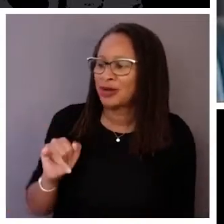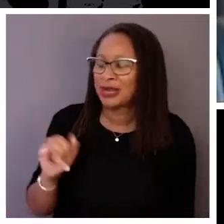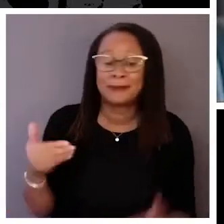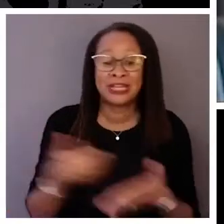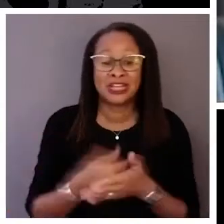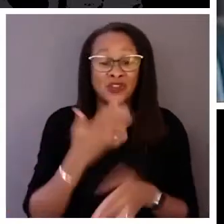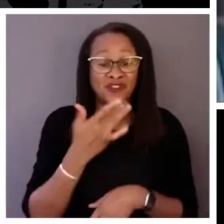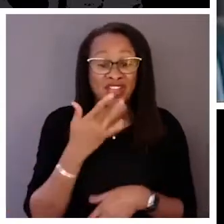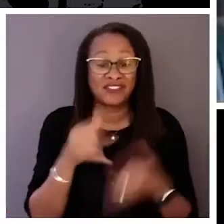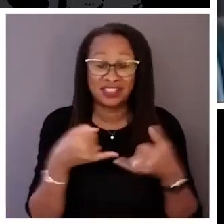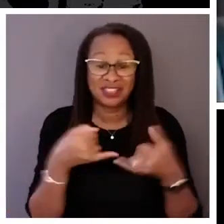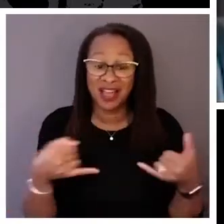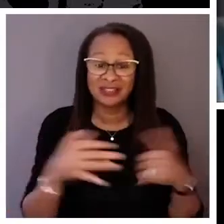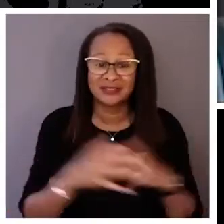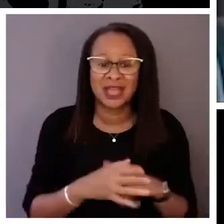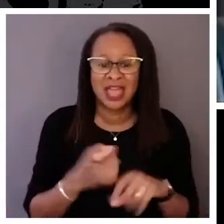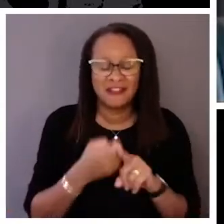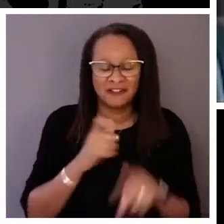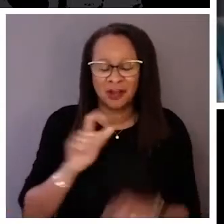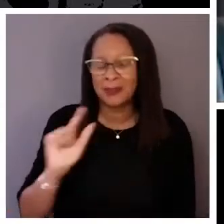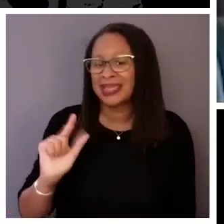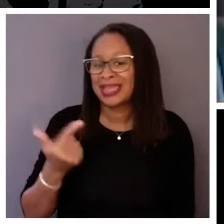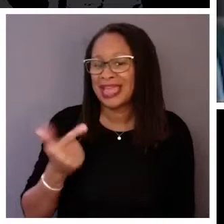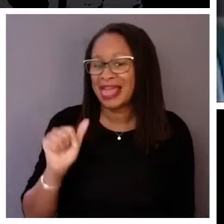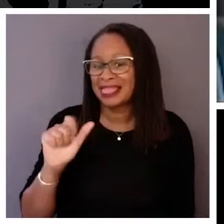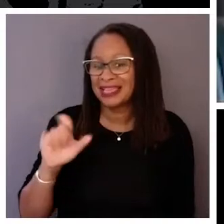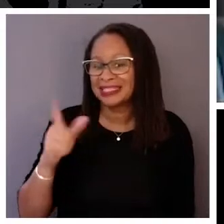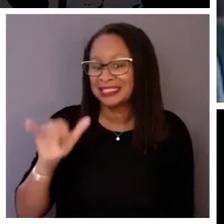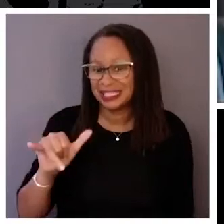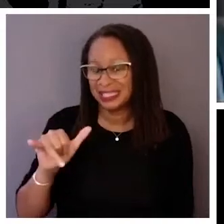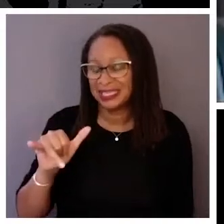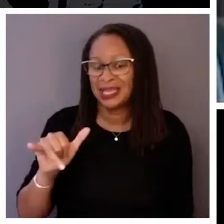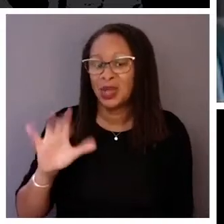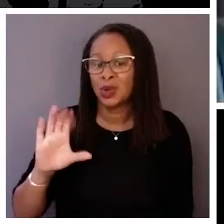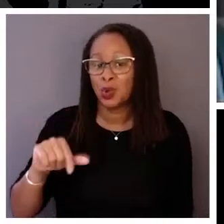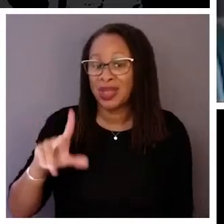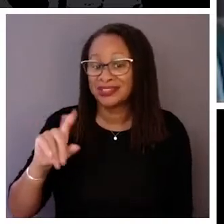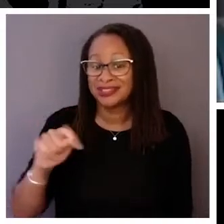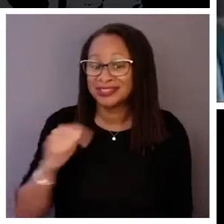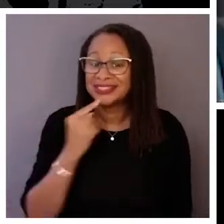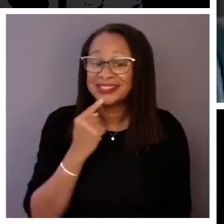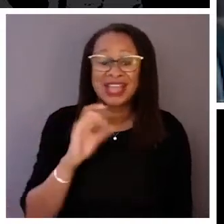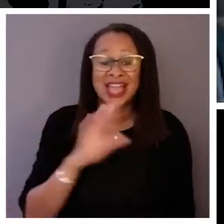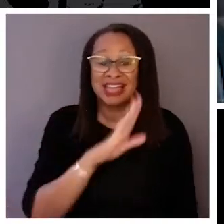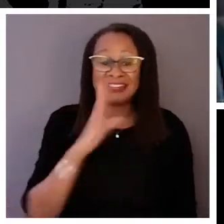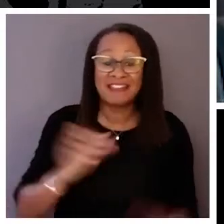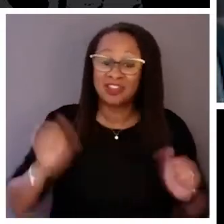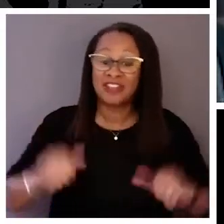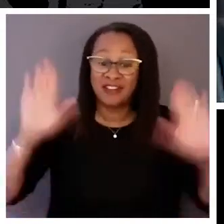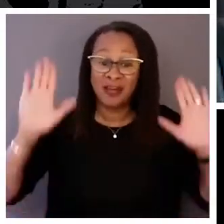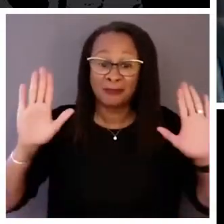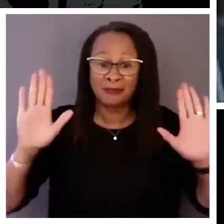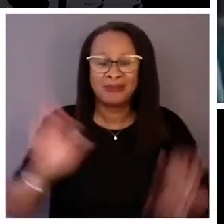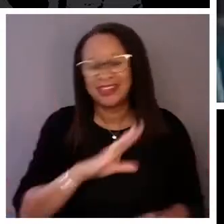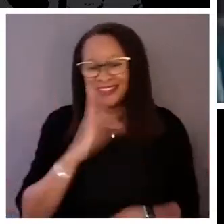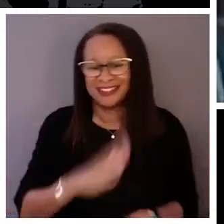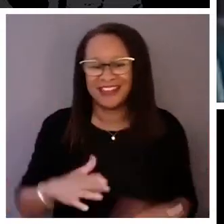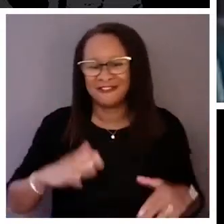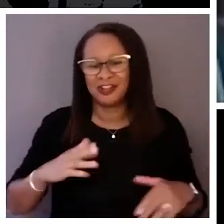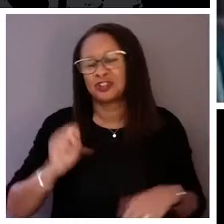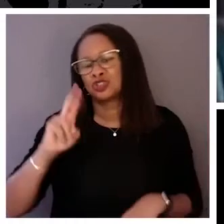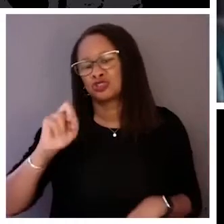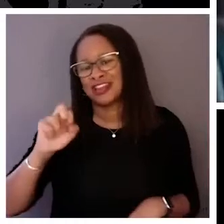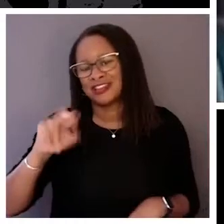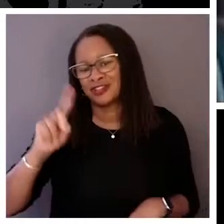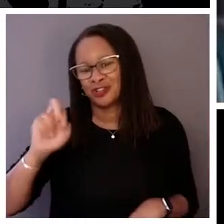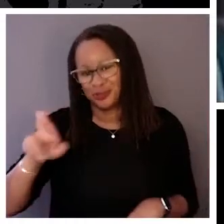favorite line. It's not my new one. I've been using it for years. It's actually from Galaxy Quest. It's never give up, never surrender. Yes. It's